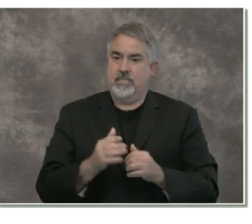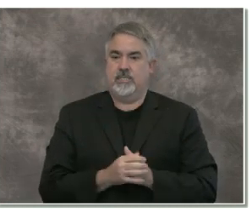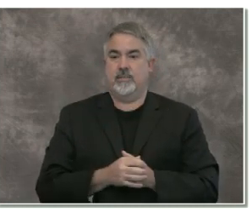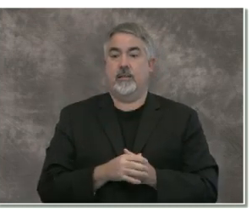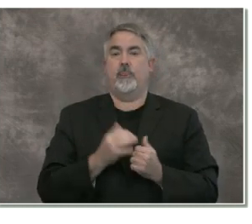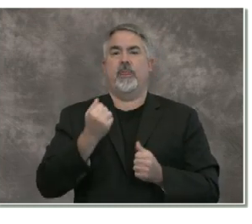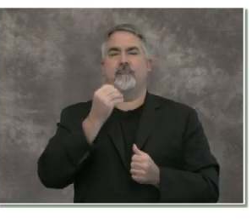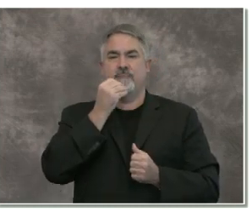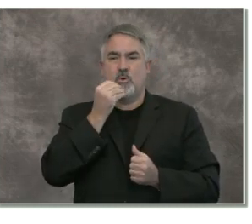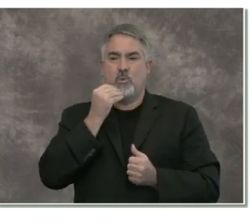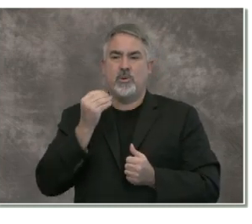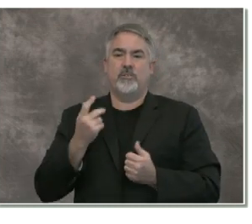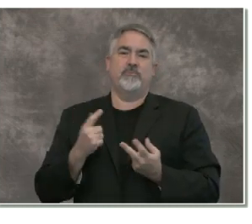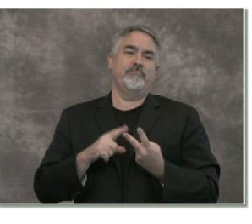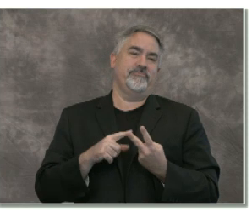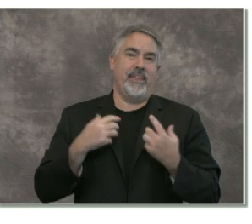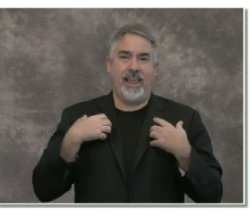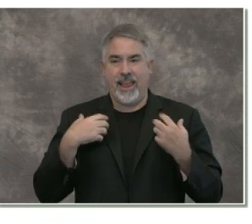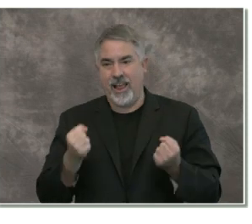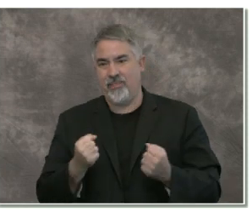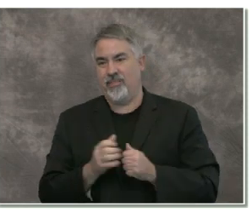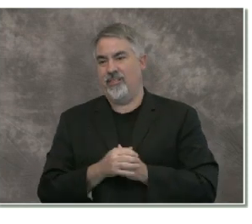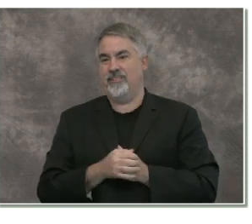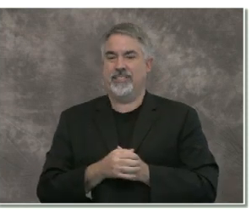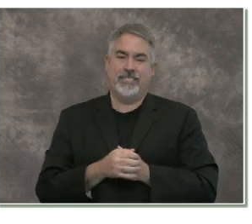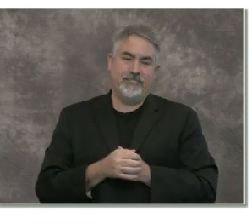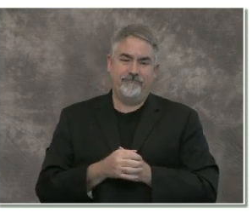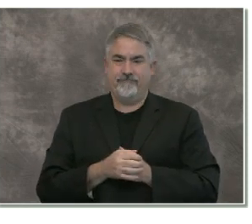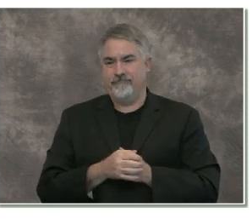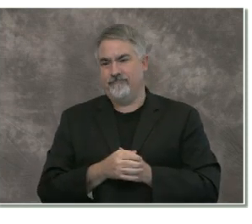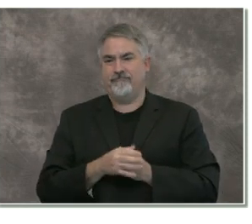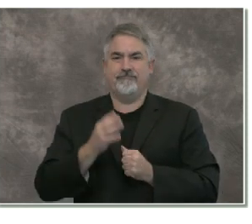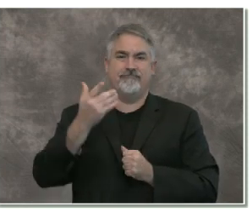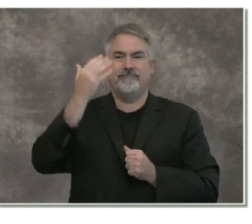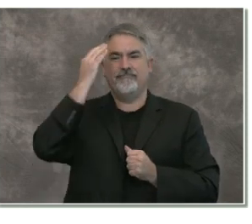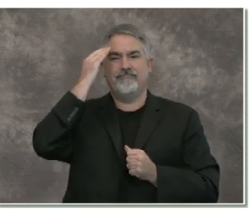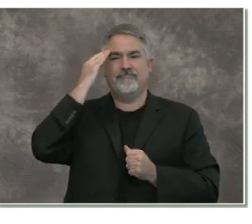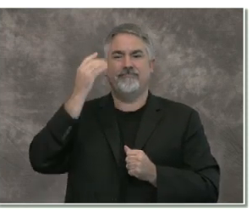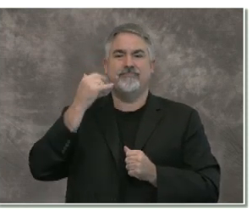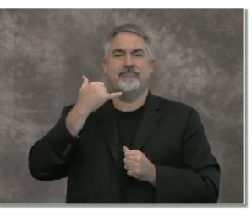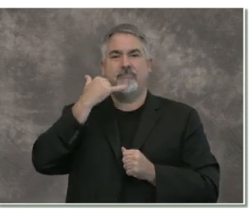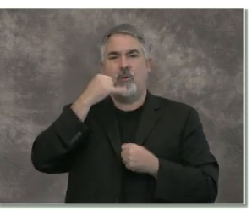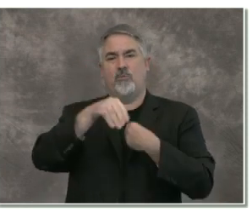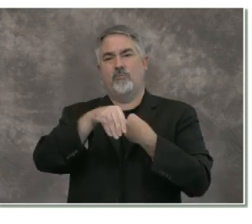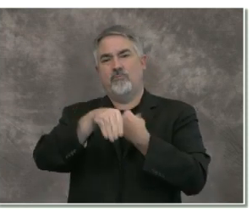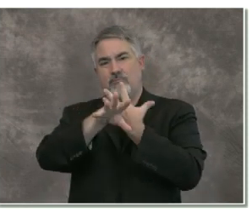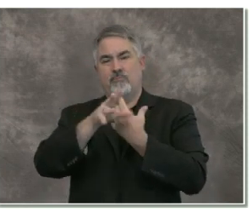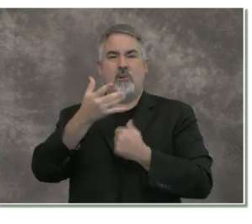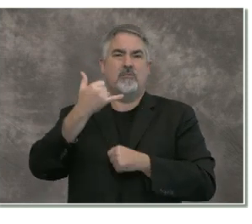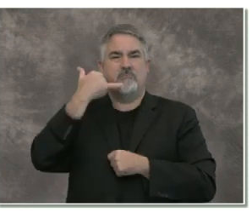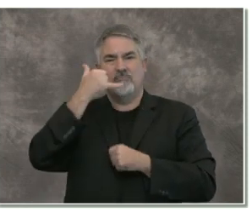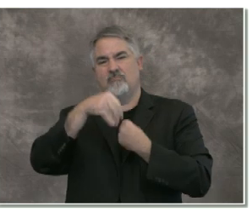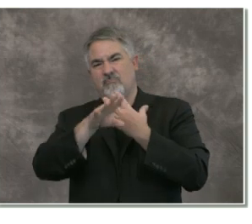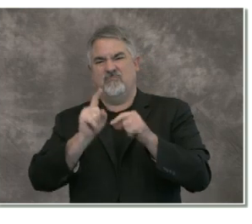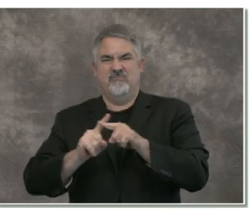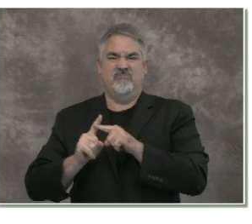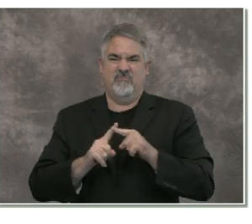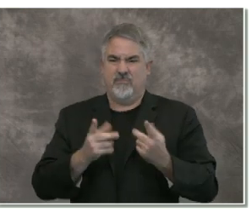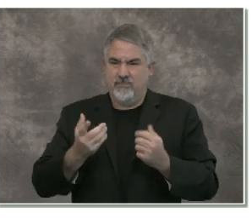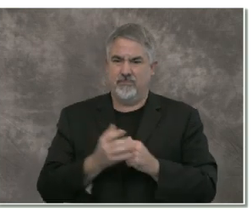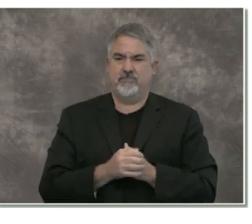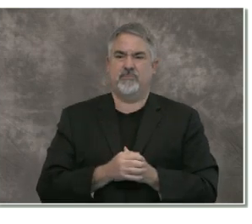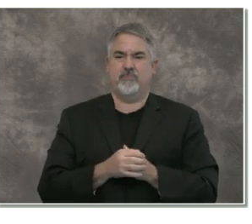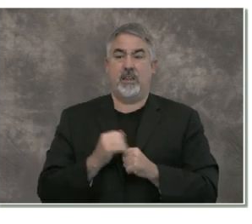through a mostly virtual system that includes telephonic and video calls. The agency has increased its meal